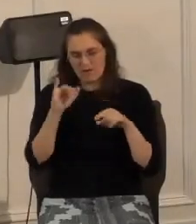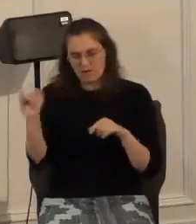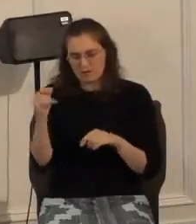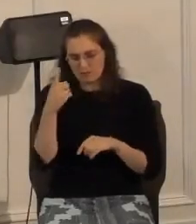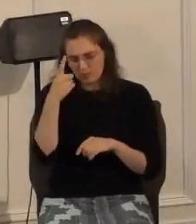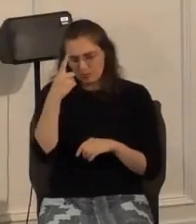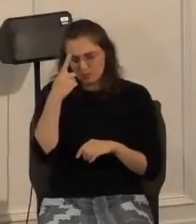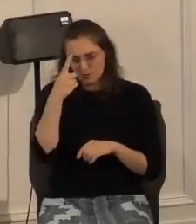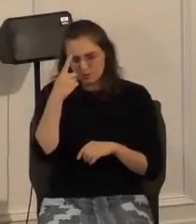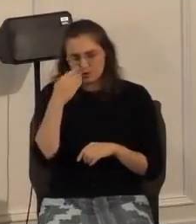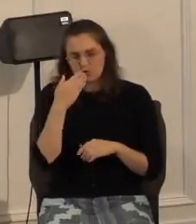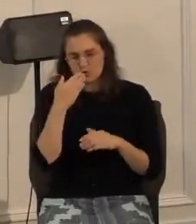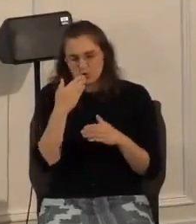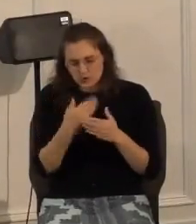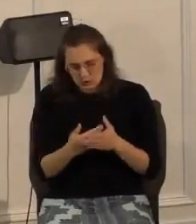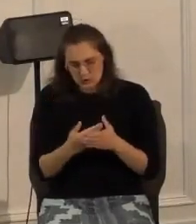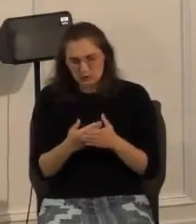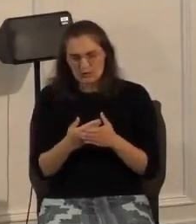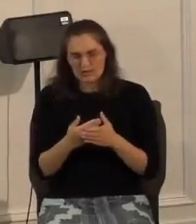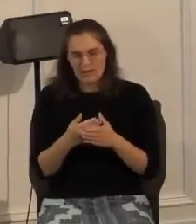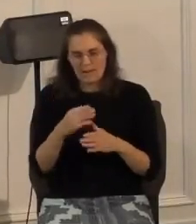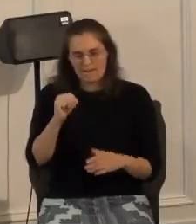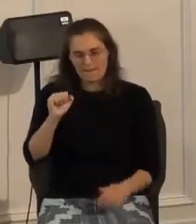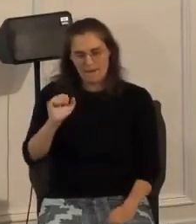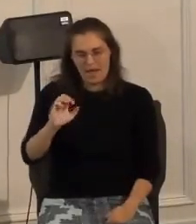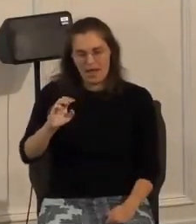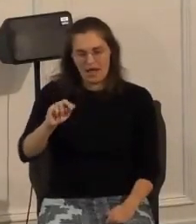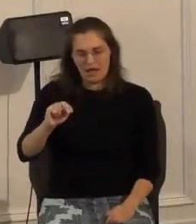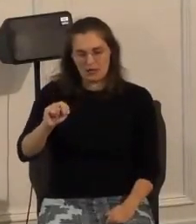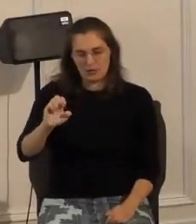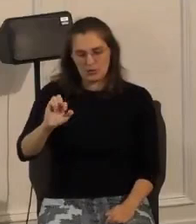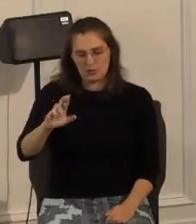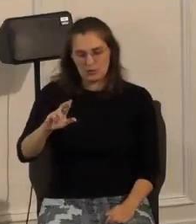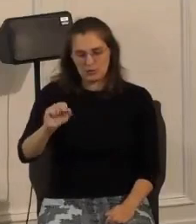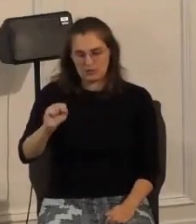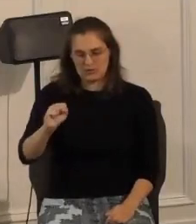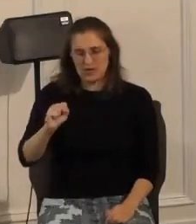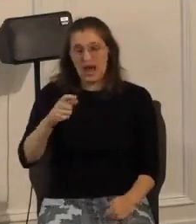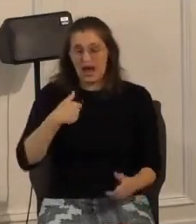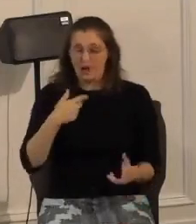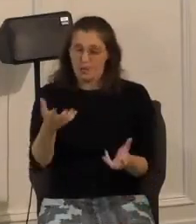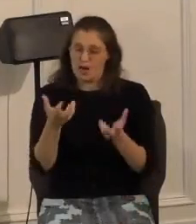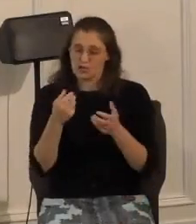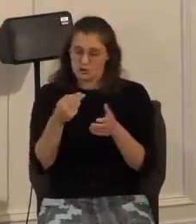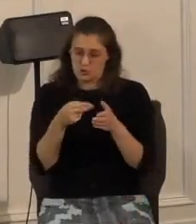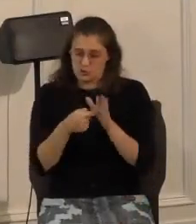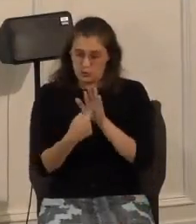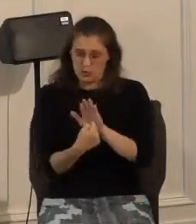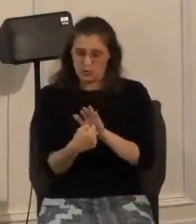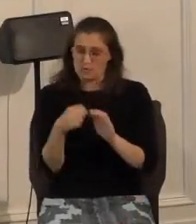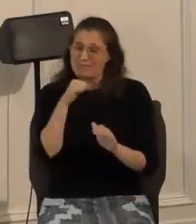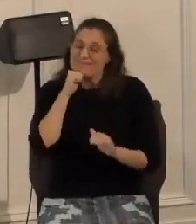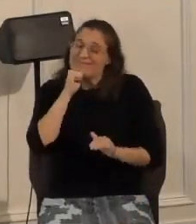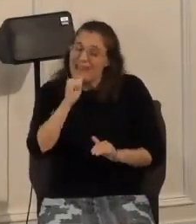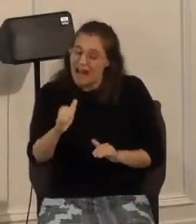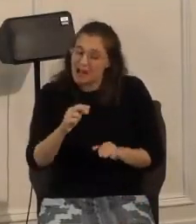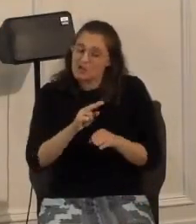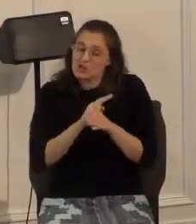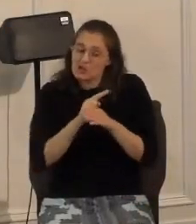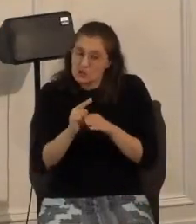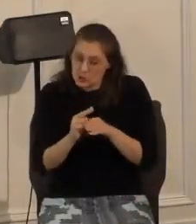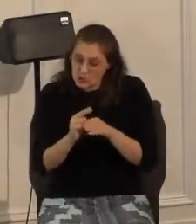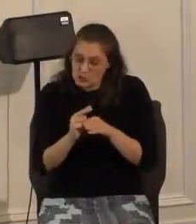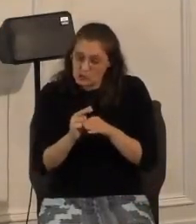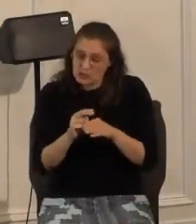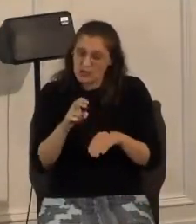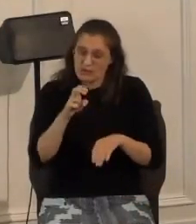And so there's an appropriate way to handle your fork. Can I show you how not to use your fork? Okay, so if you ever had a class on